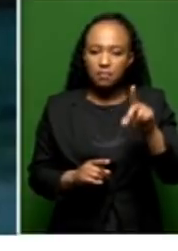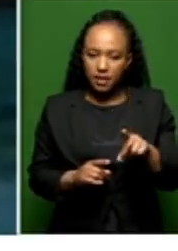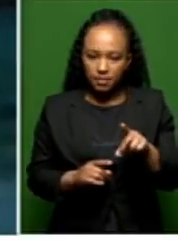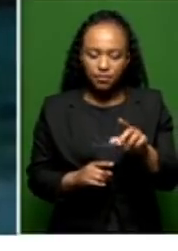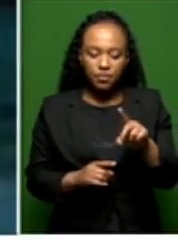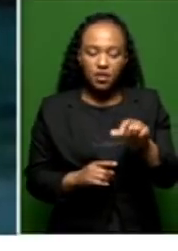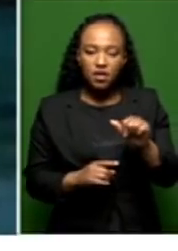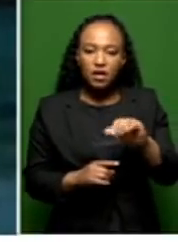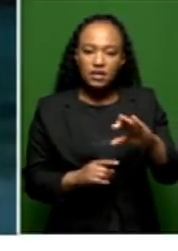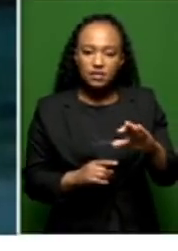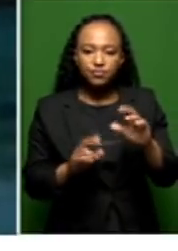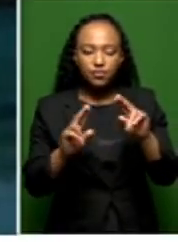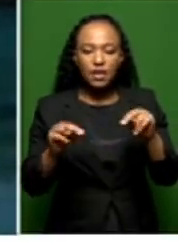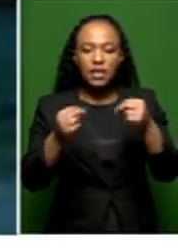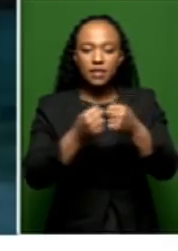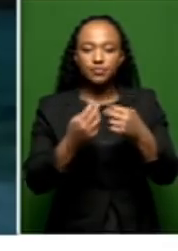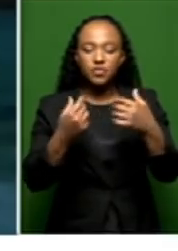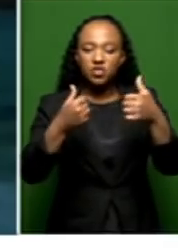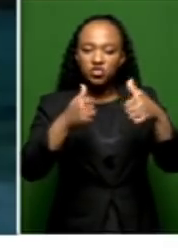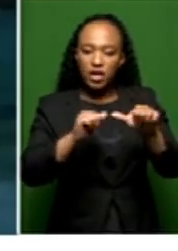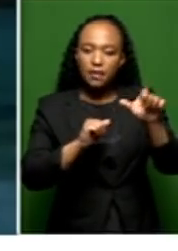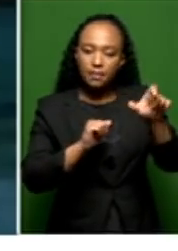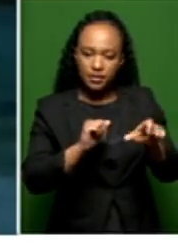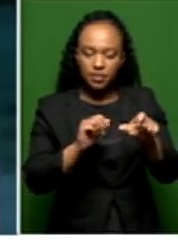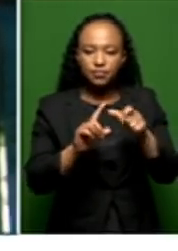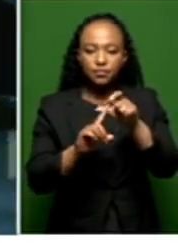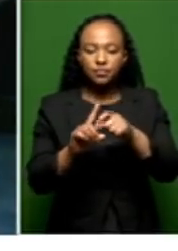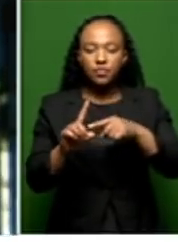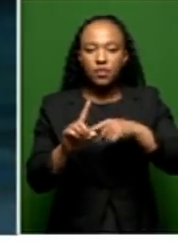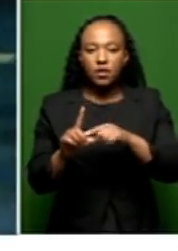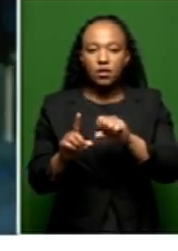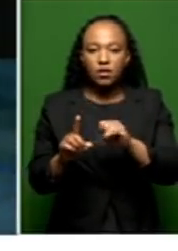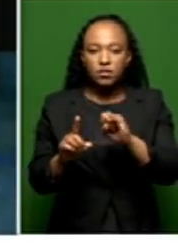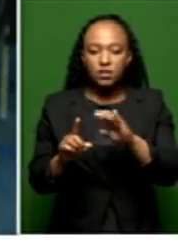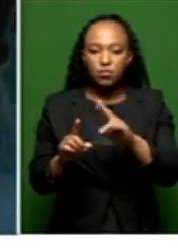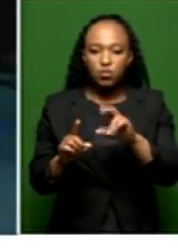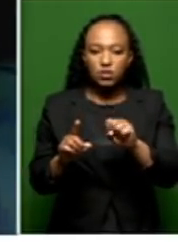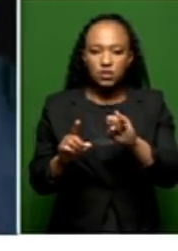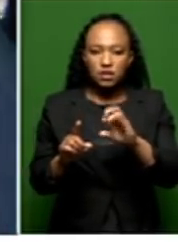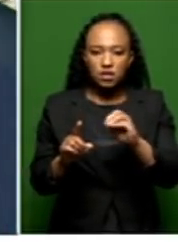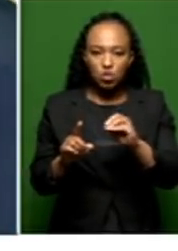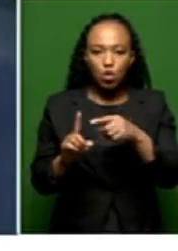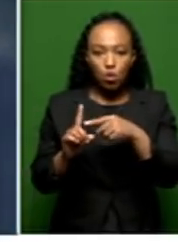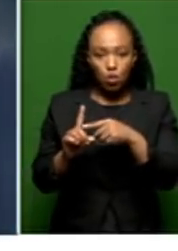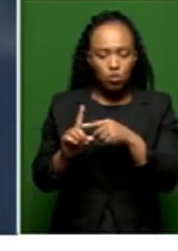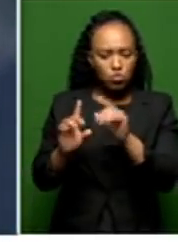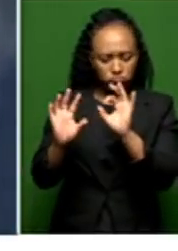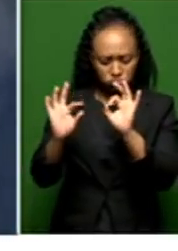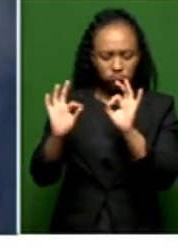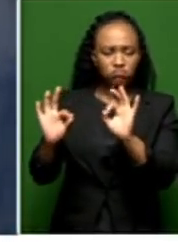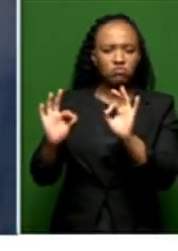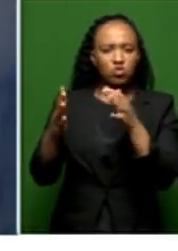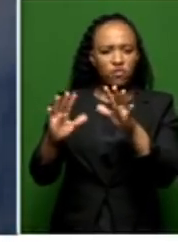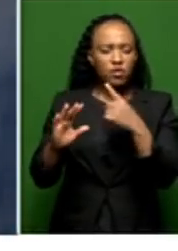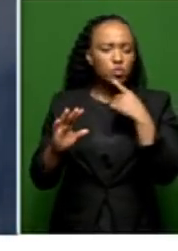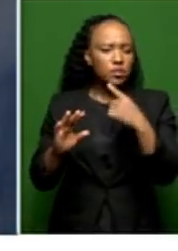is the national chairperson, Busiso Qabas. Busiso, you were in Castel, very eloquent, talking